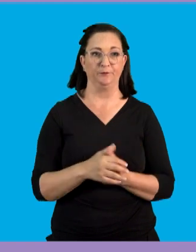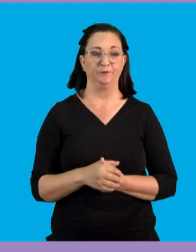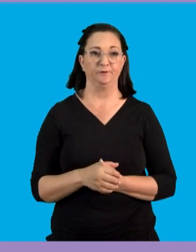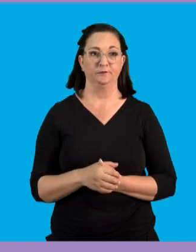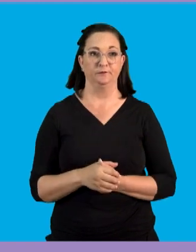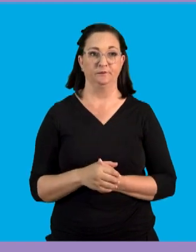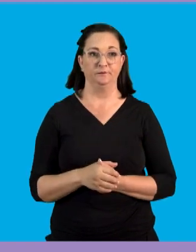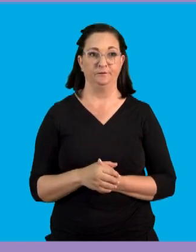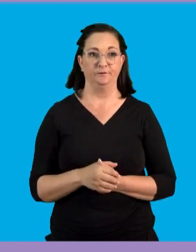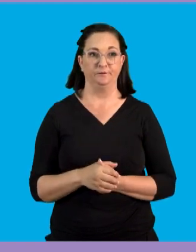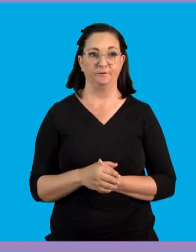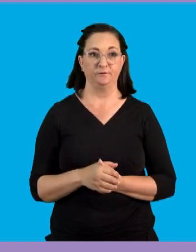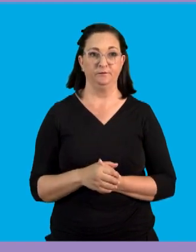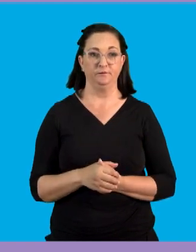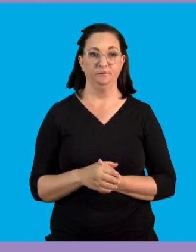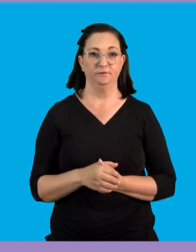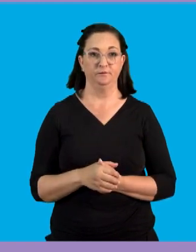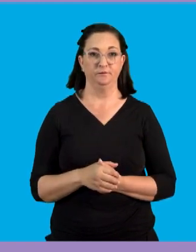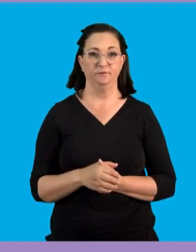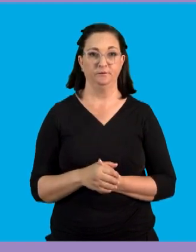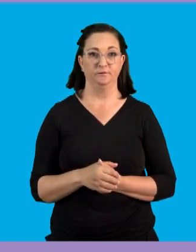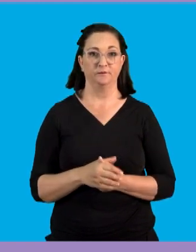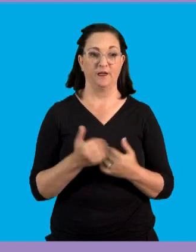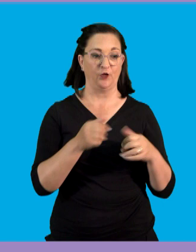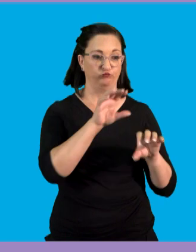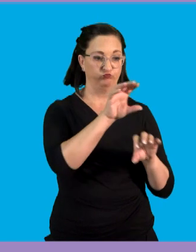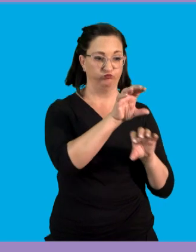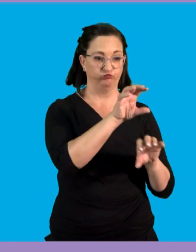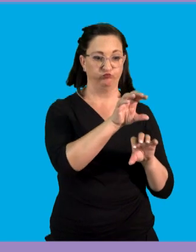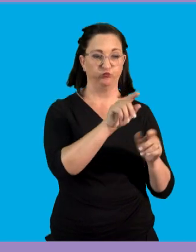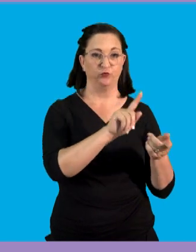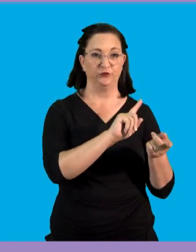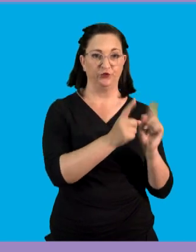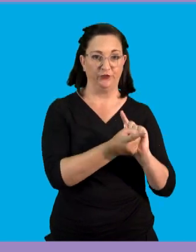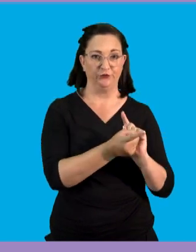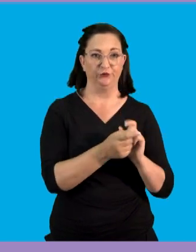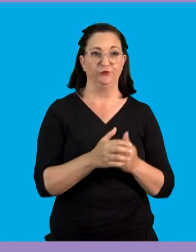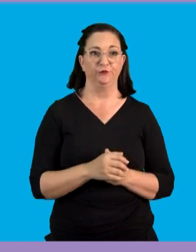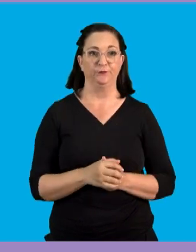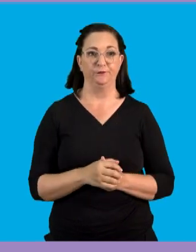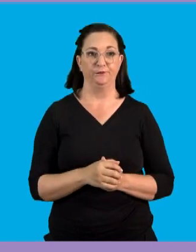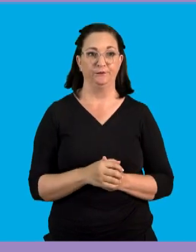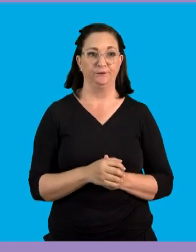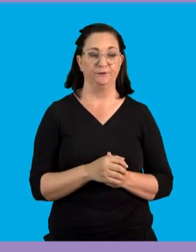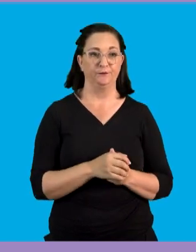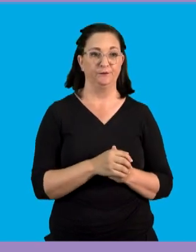numerator. This has now changed our common fractions to